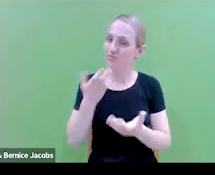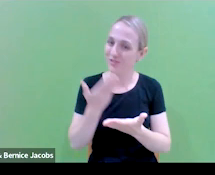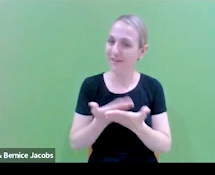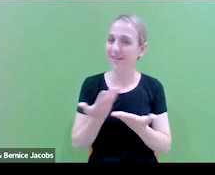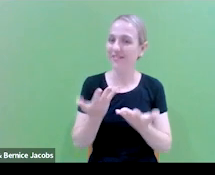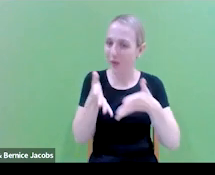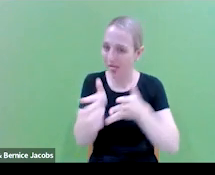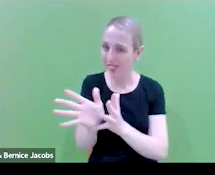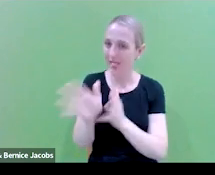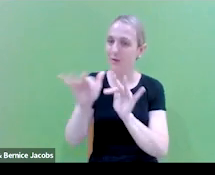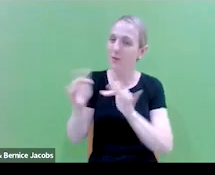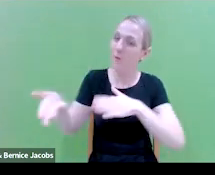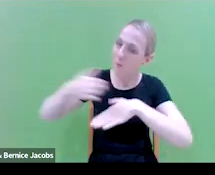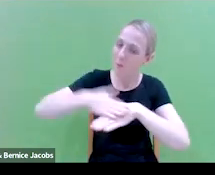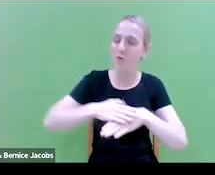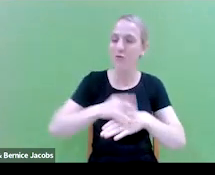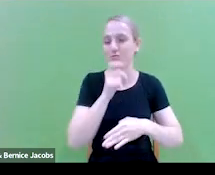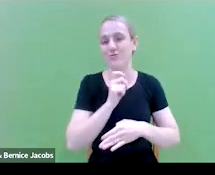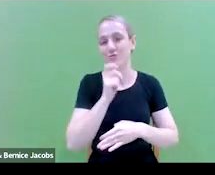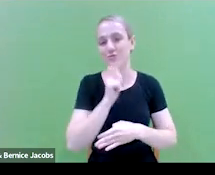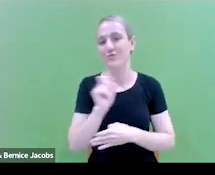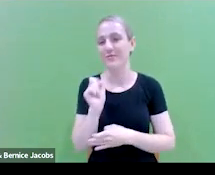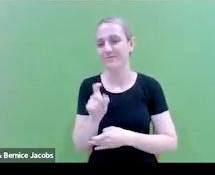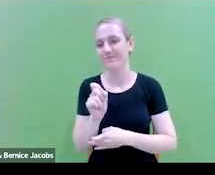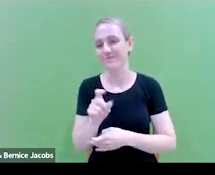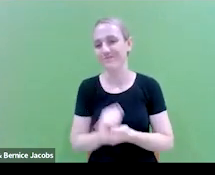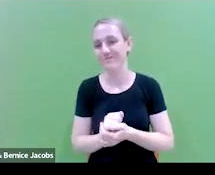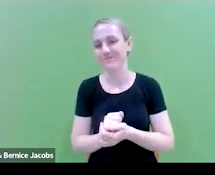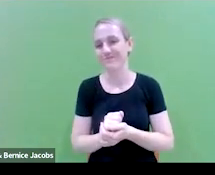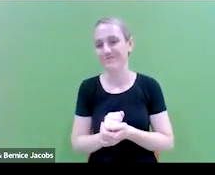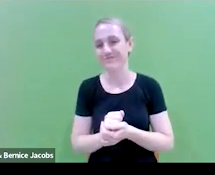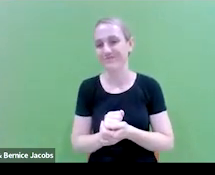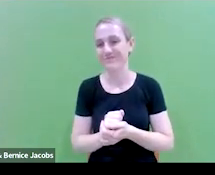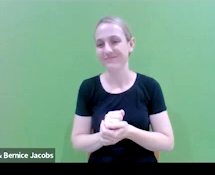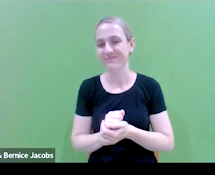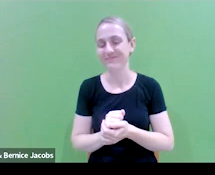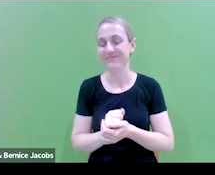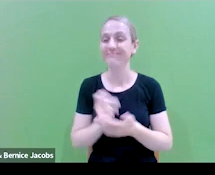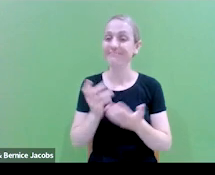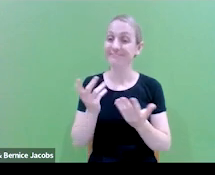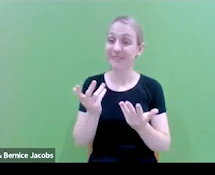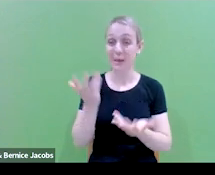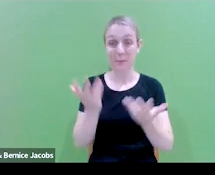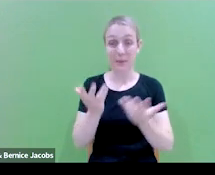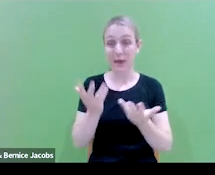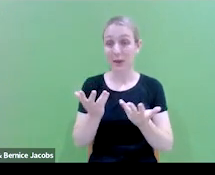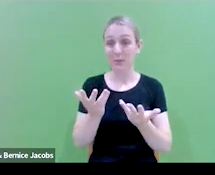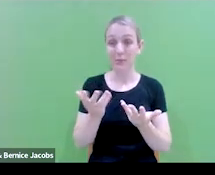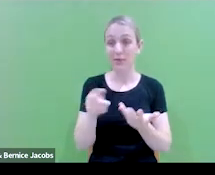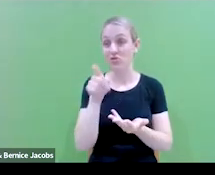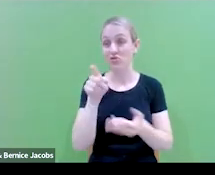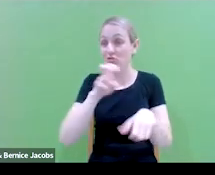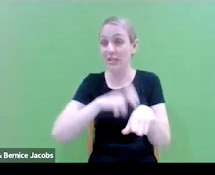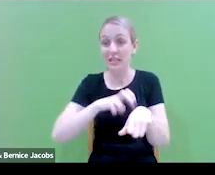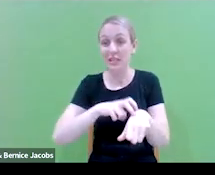function allows anyone to use this utensil in the way that they need to. So if you didn't need to use the